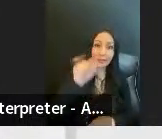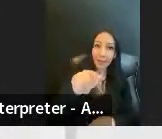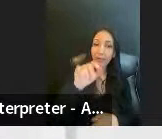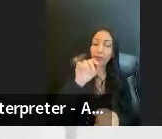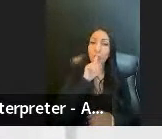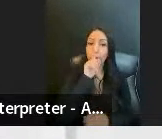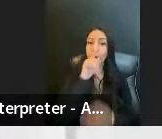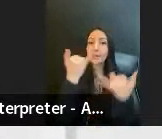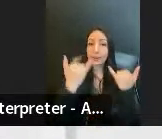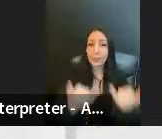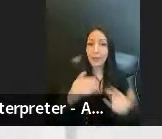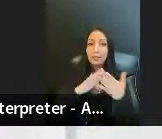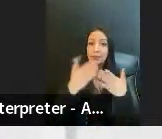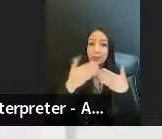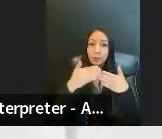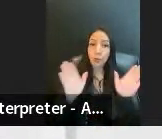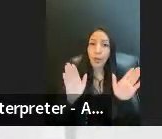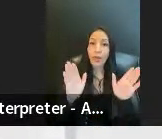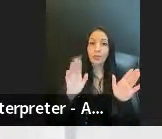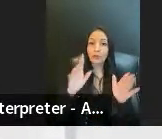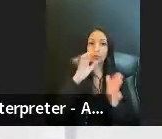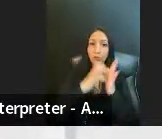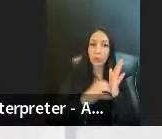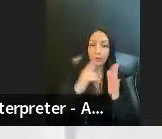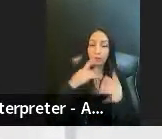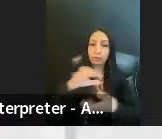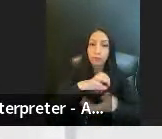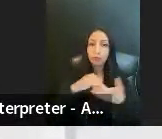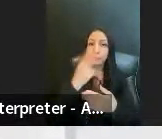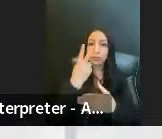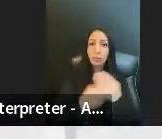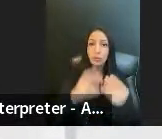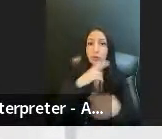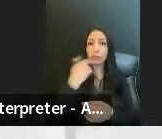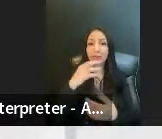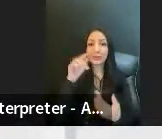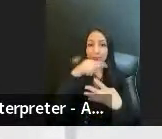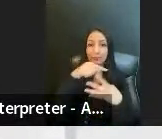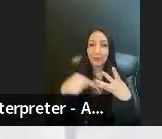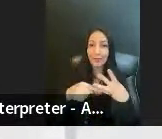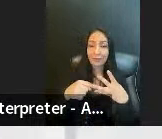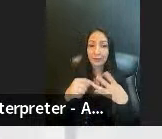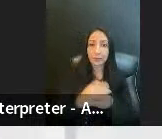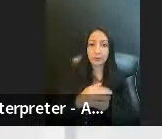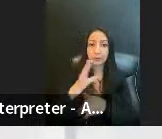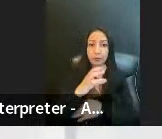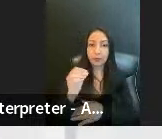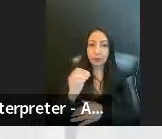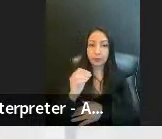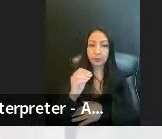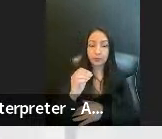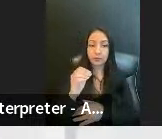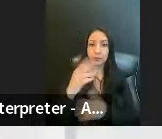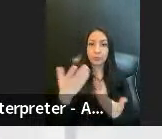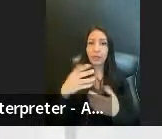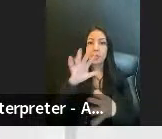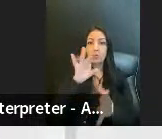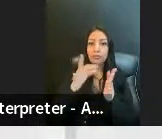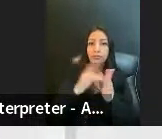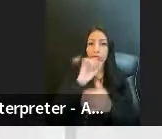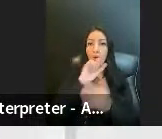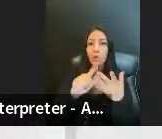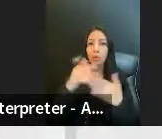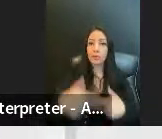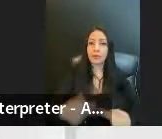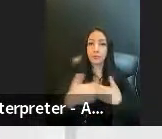current citywide draft of combining those risk factors and sort of scoring neighborhoods on